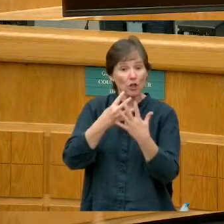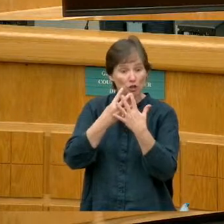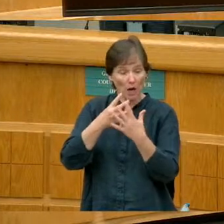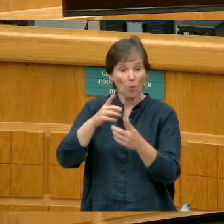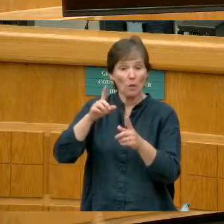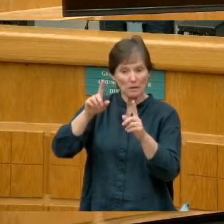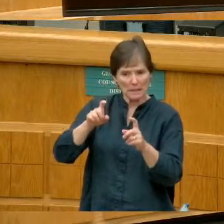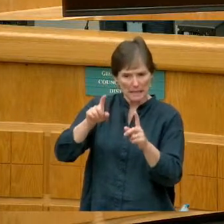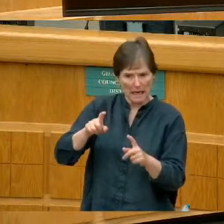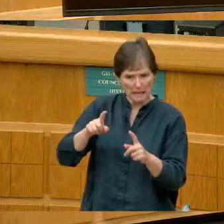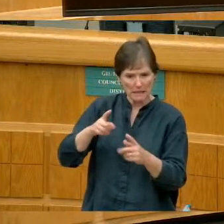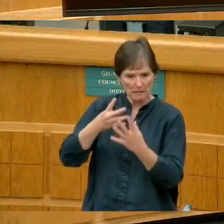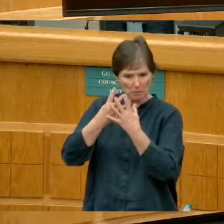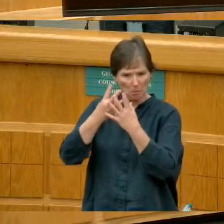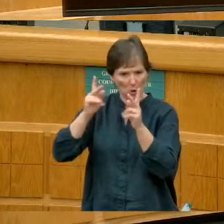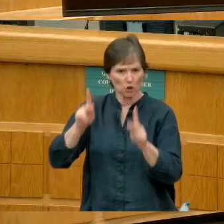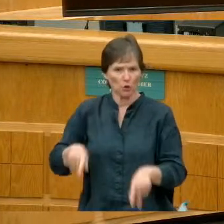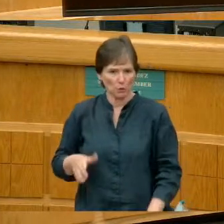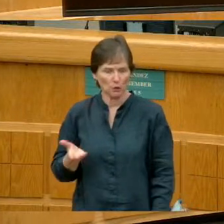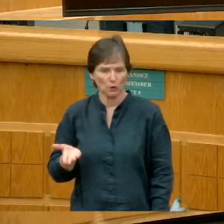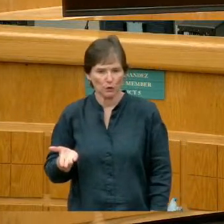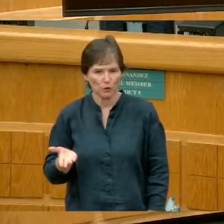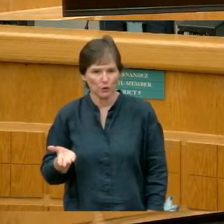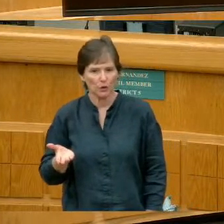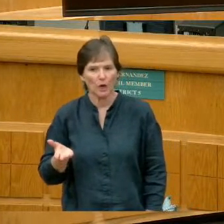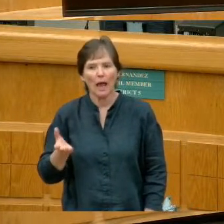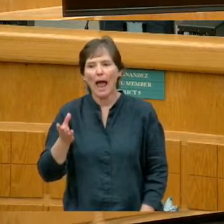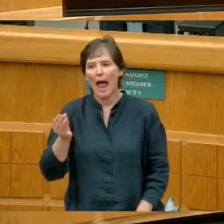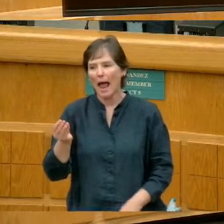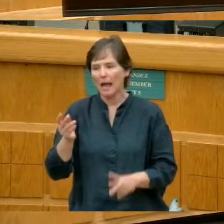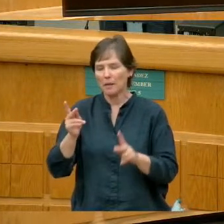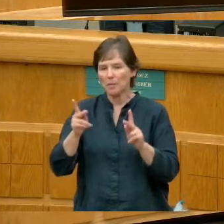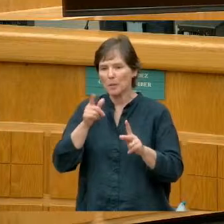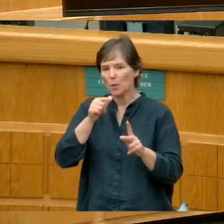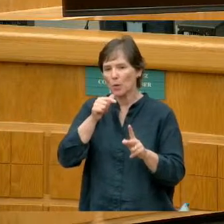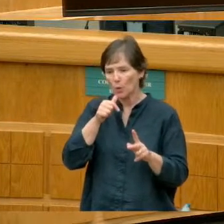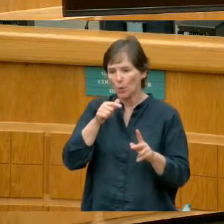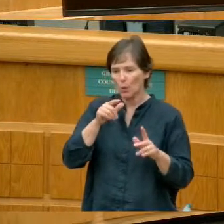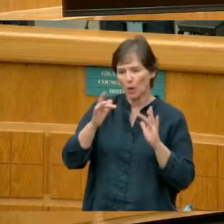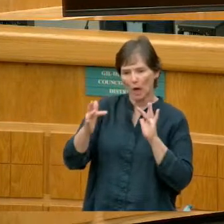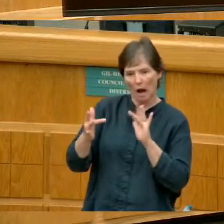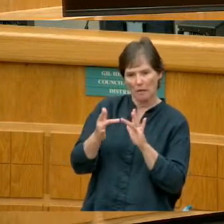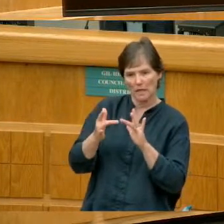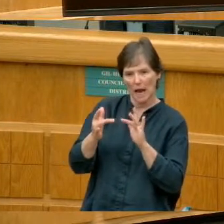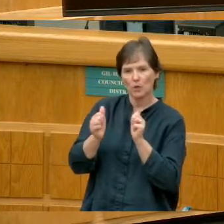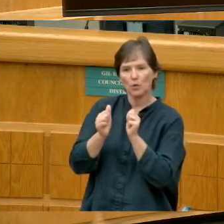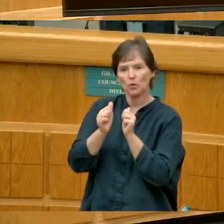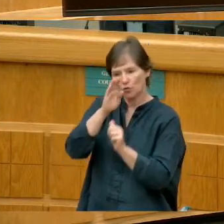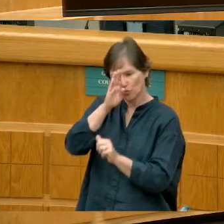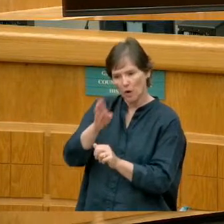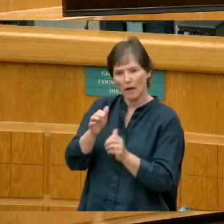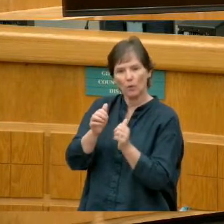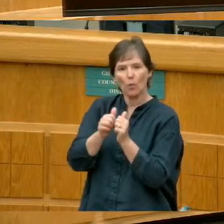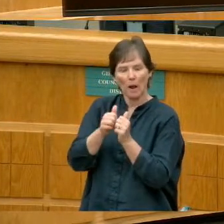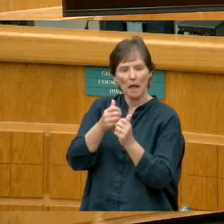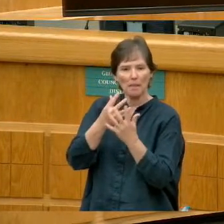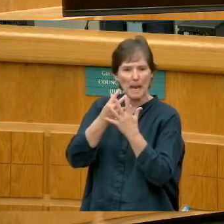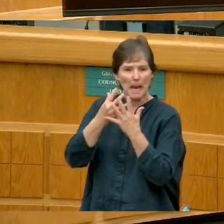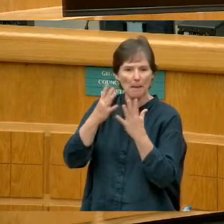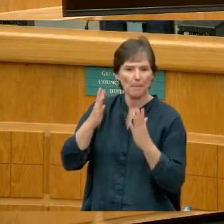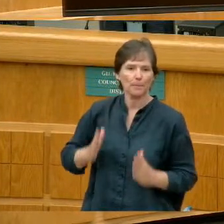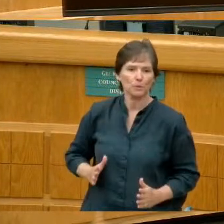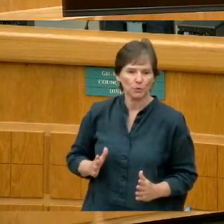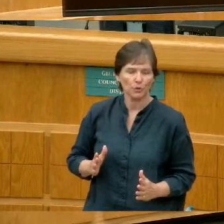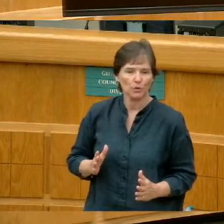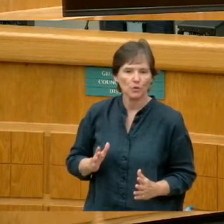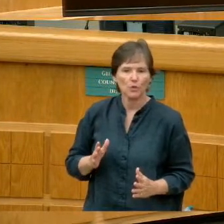inmates and plan on testing inmates that had, direct contact. And also, it's really important to note that we're going to be testing people who have